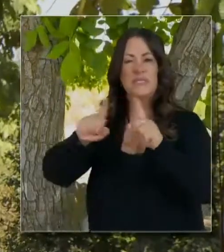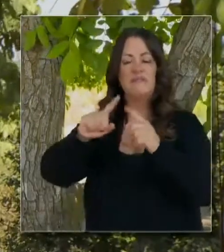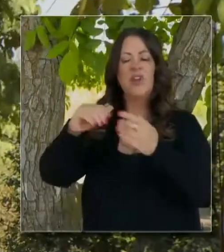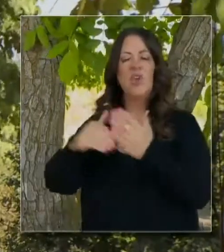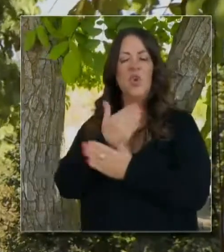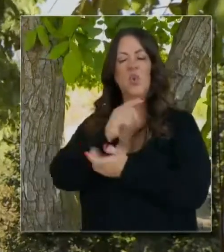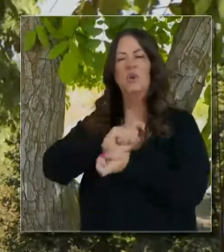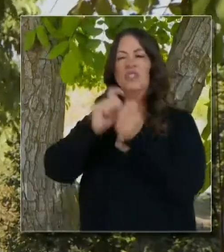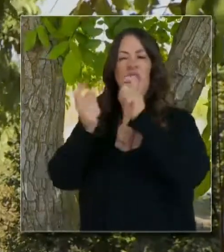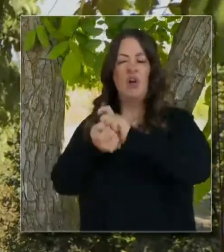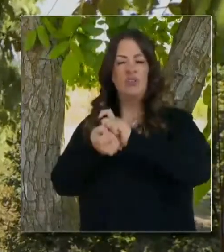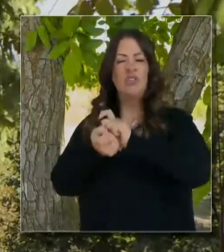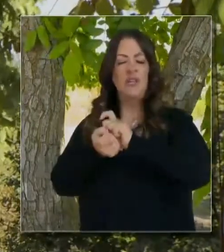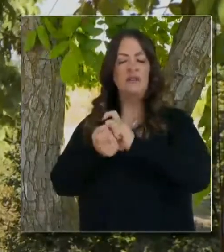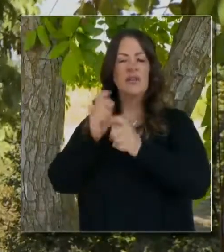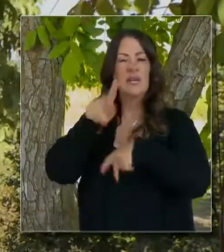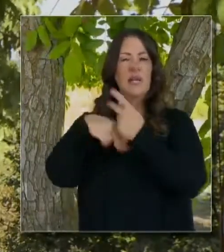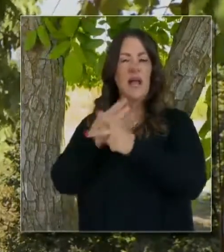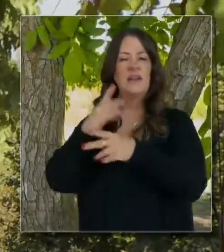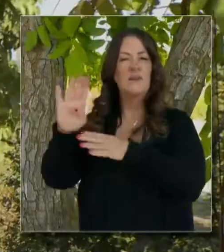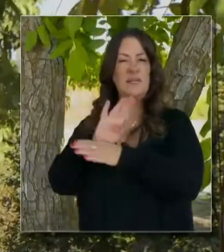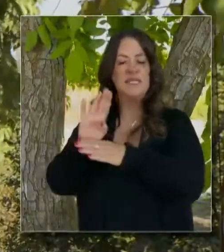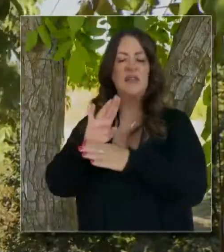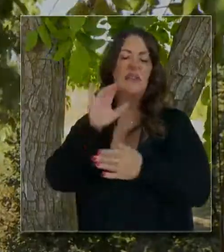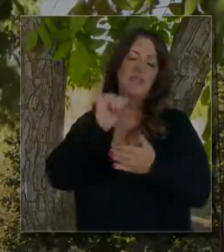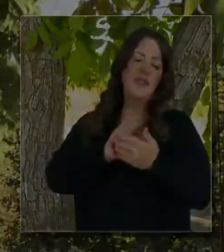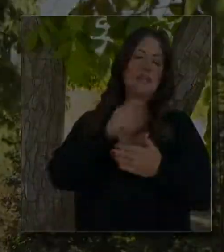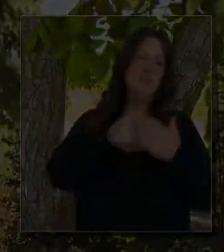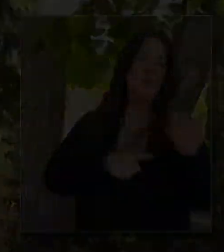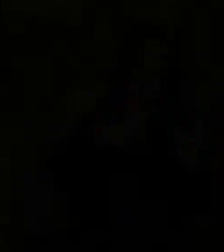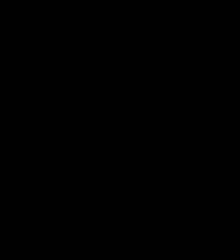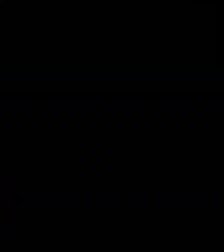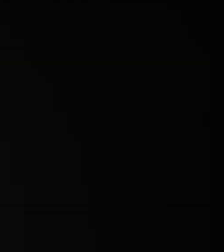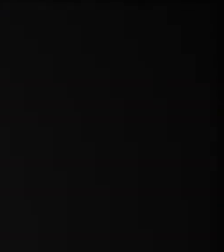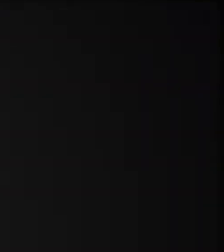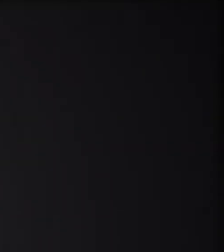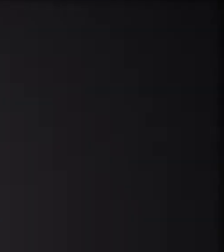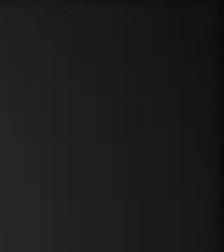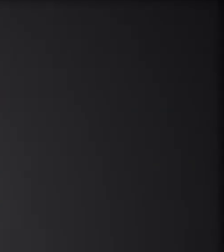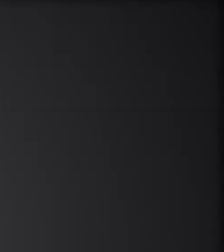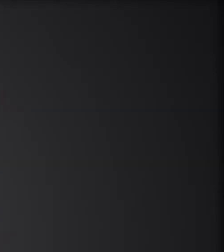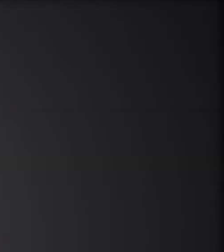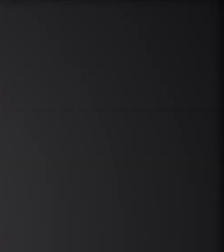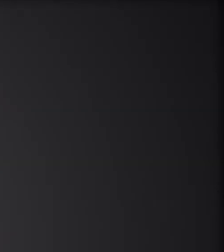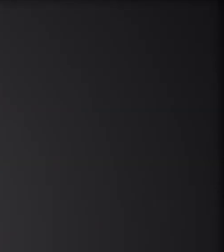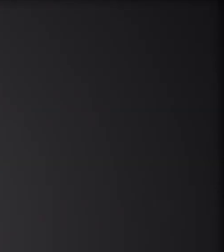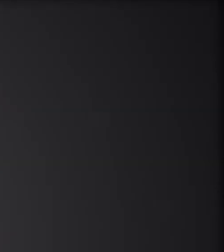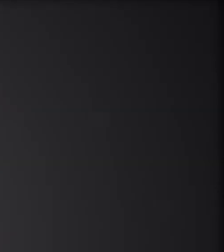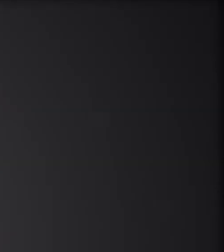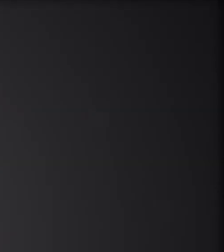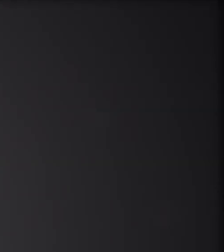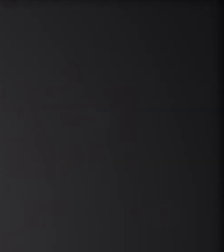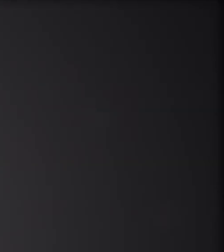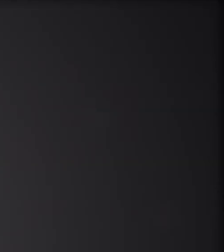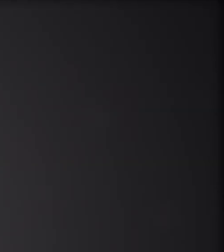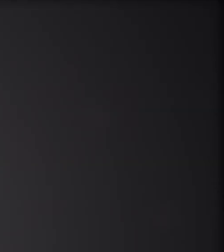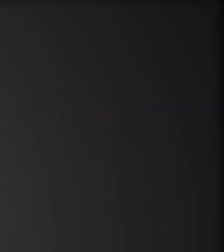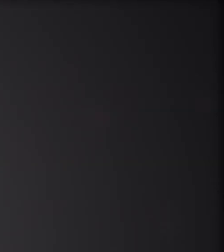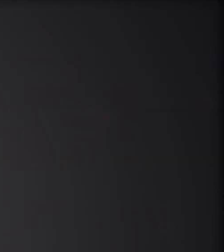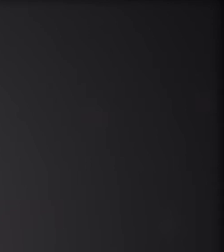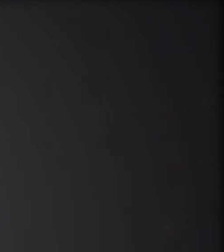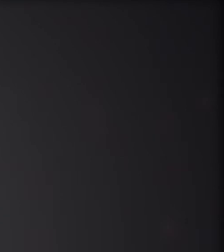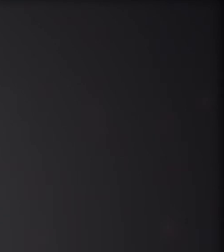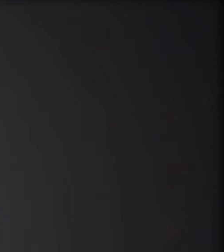what we're advancing here today, but within that consumer consumption. For the latest information regarding